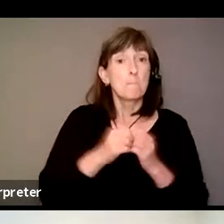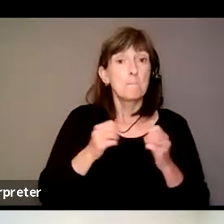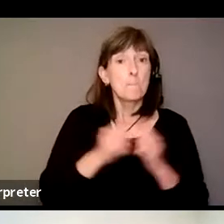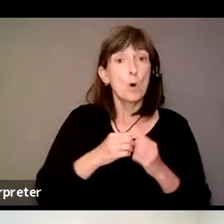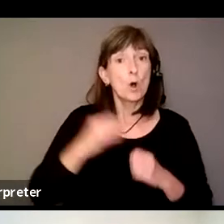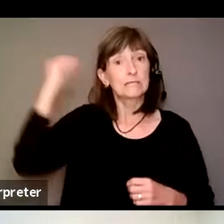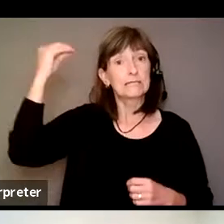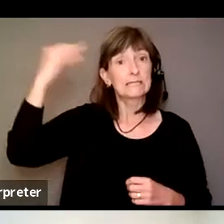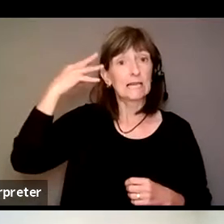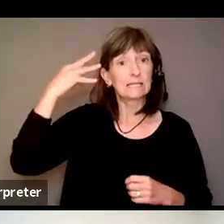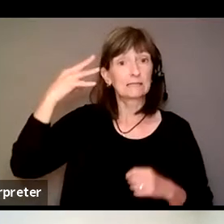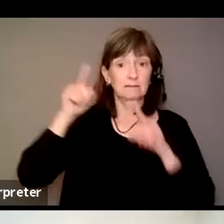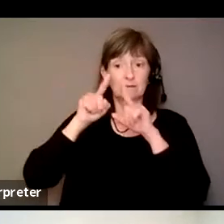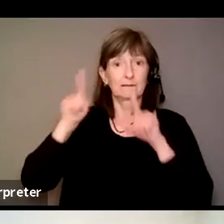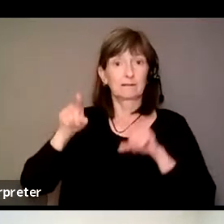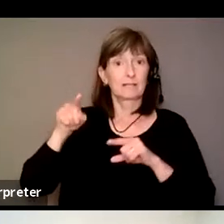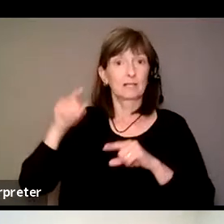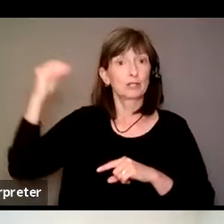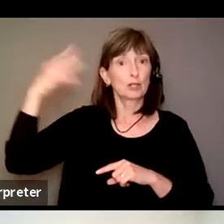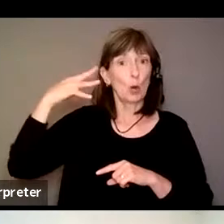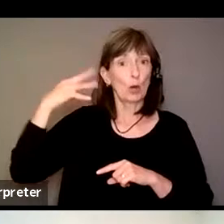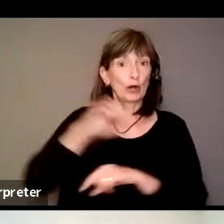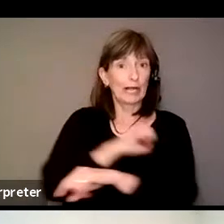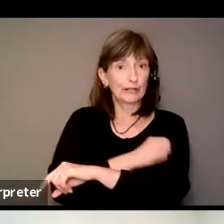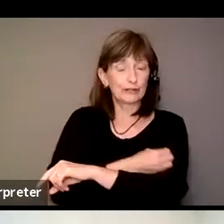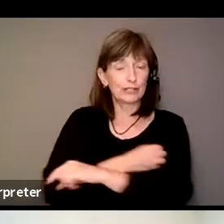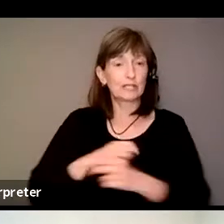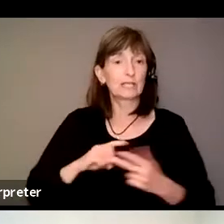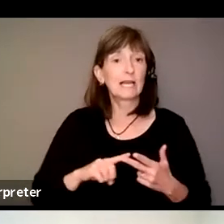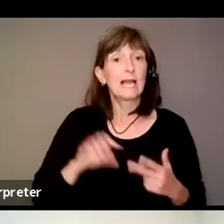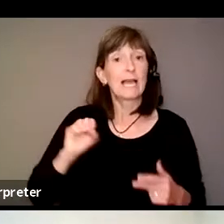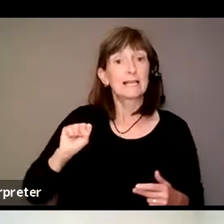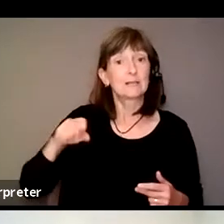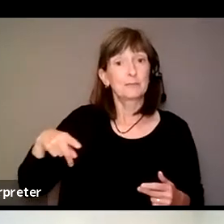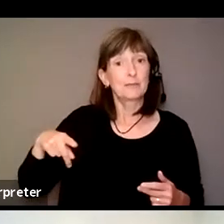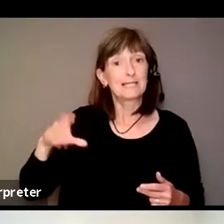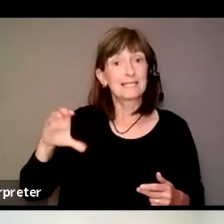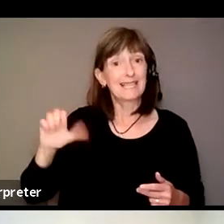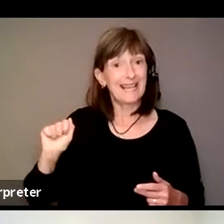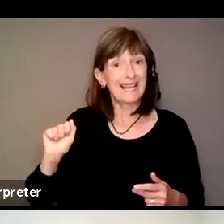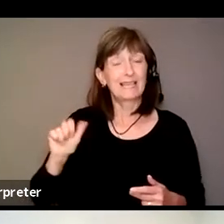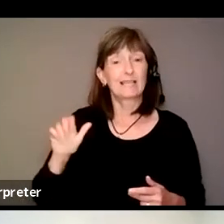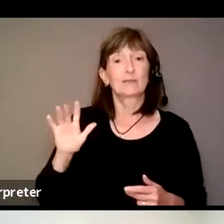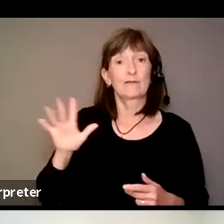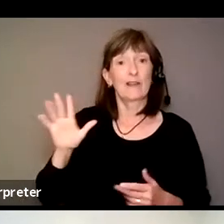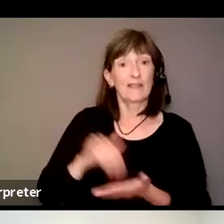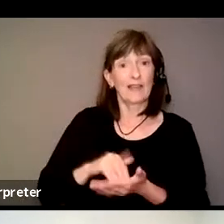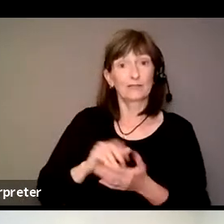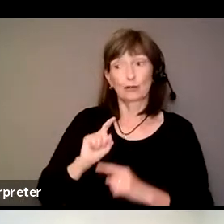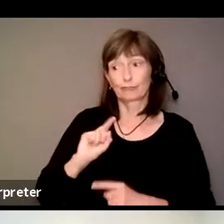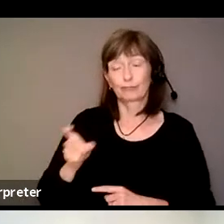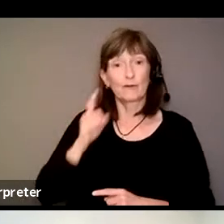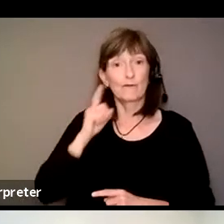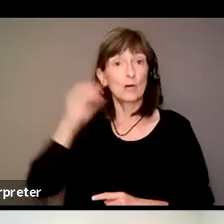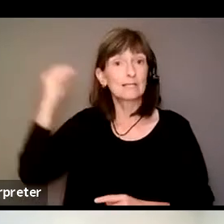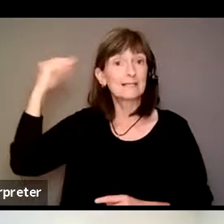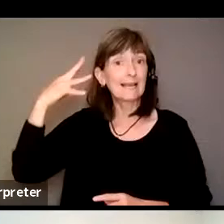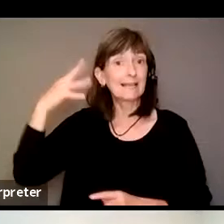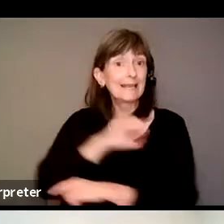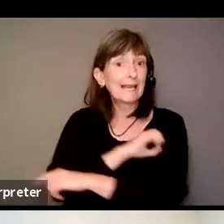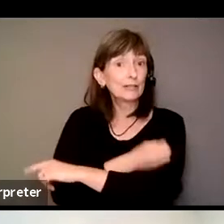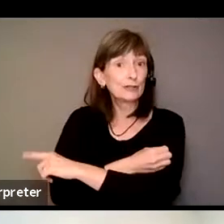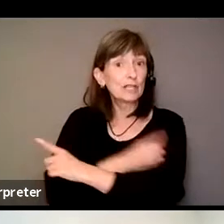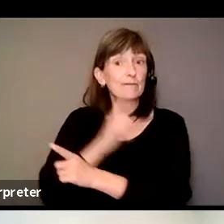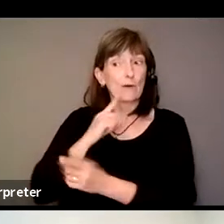community groups, our SPCA. We just put a $25,000 grant towards solar energy to mitigate their